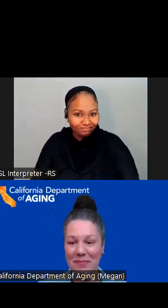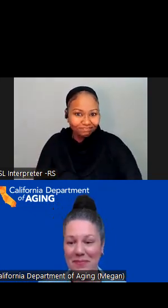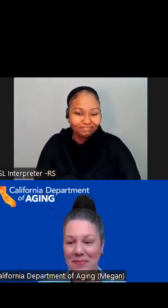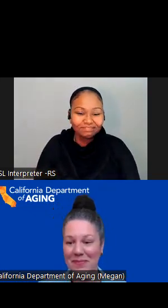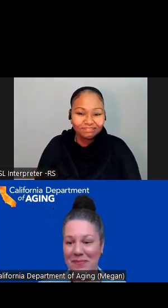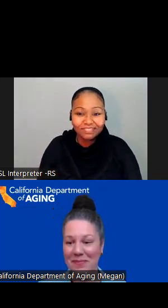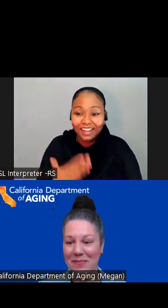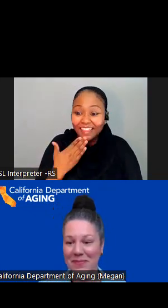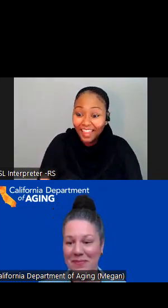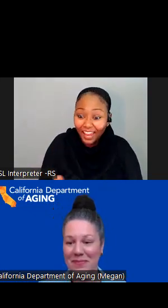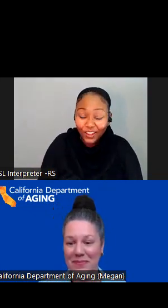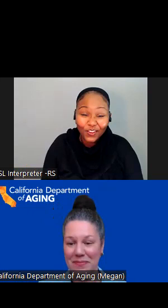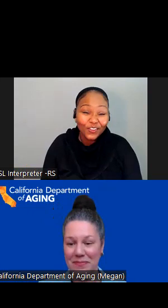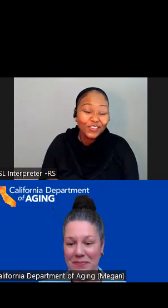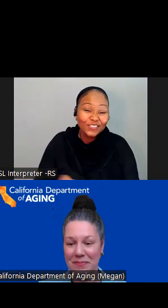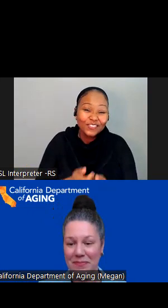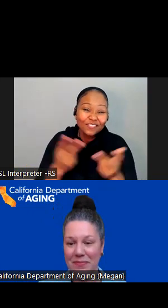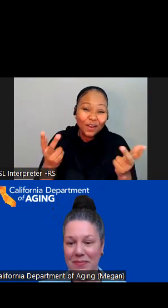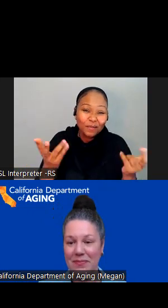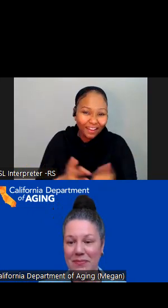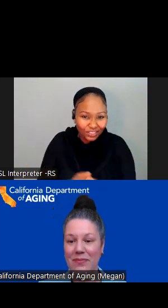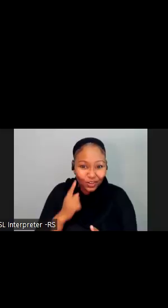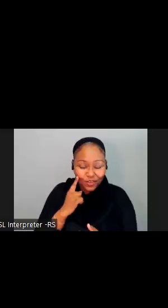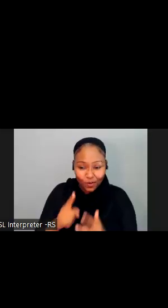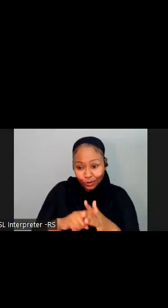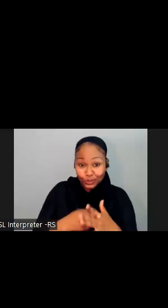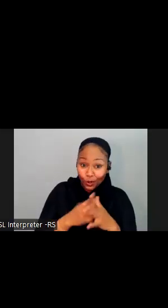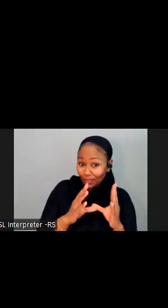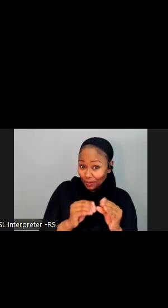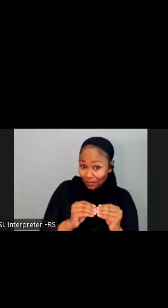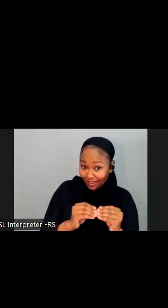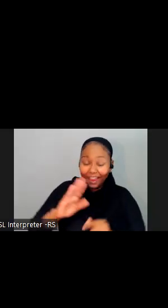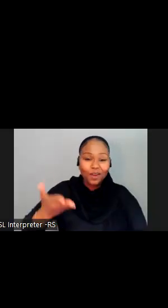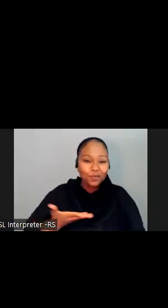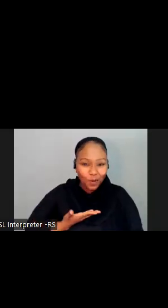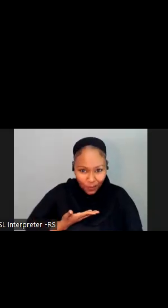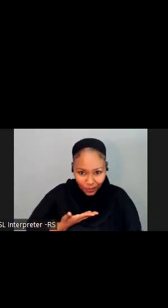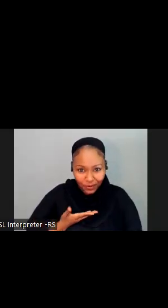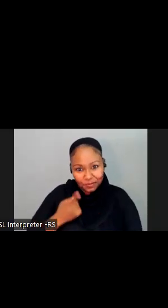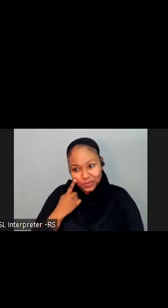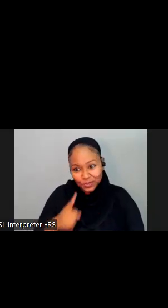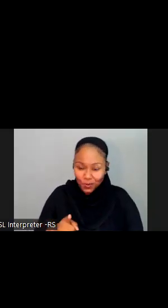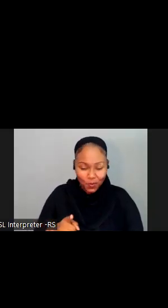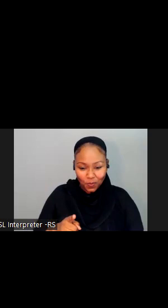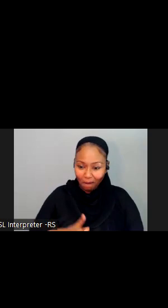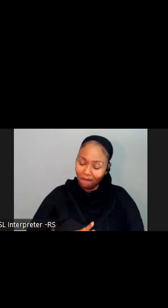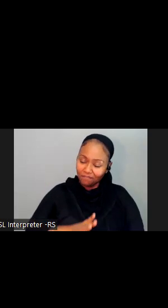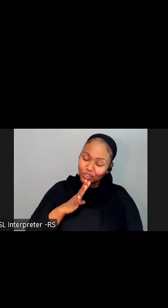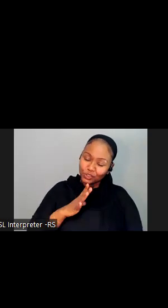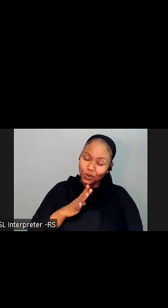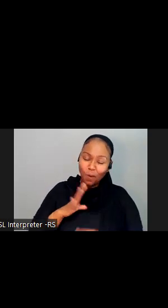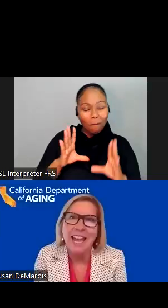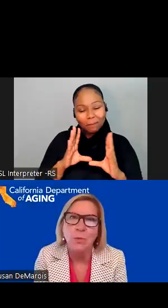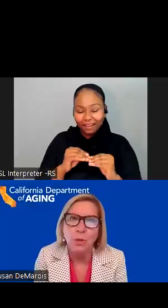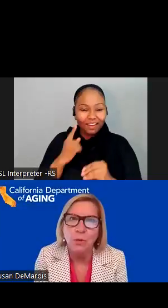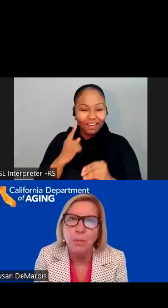Thank you, Megan, very much for opening up the meeting, and welcome to the official meeting of the Long-Term Care